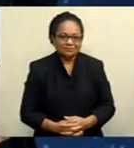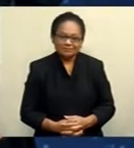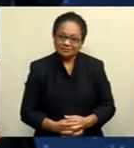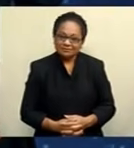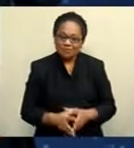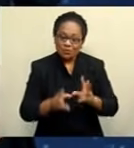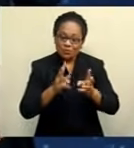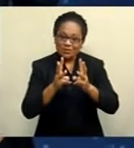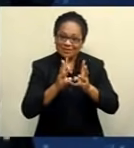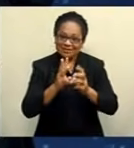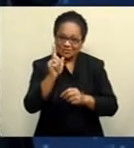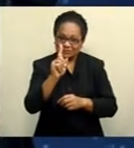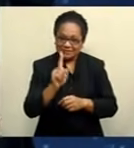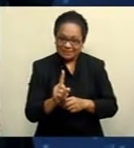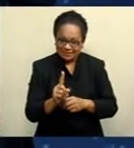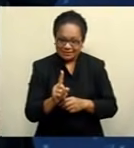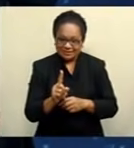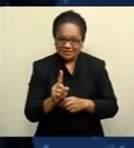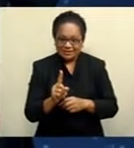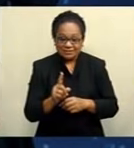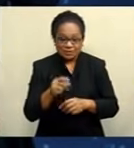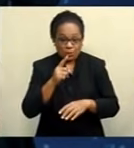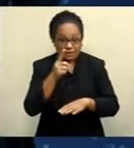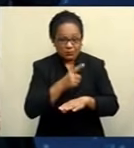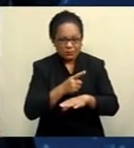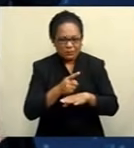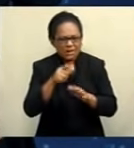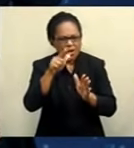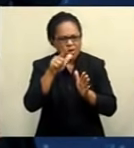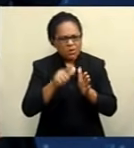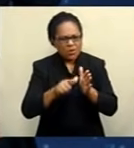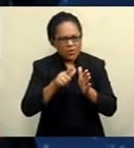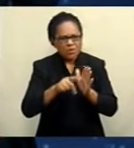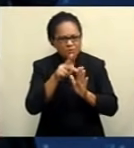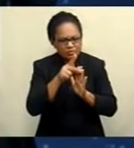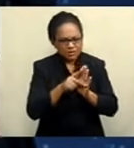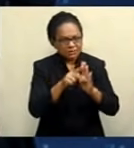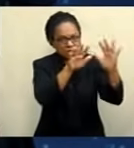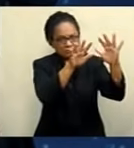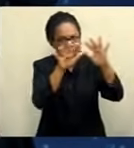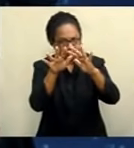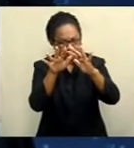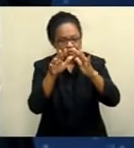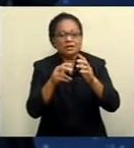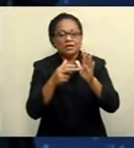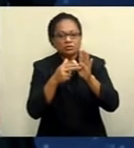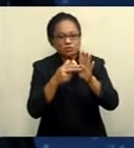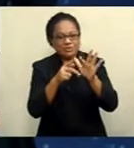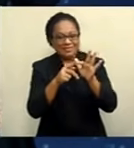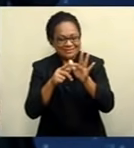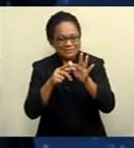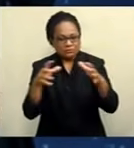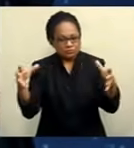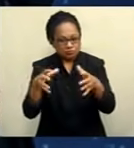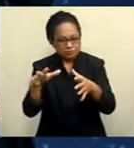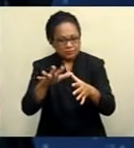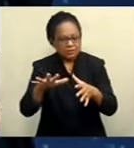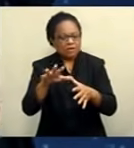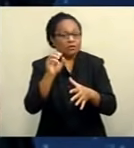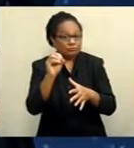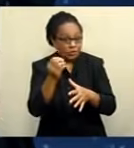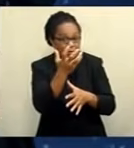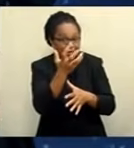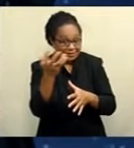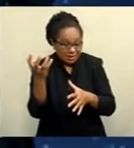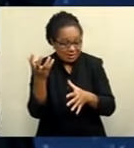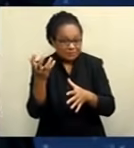Looking at the weather today, a weak trough of low pressure lies slow moving just to the northeast of the group. Associated cloud and showers affects